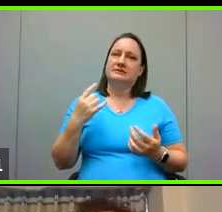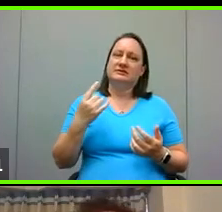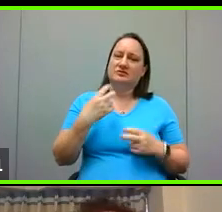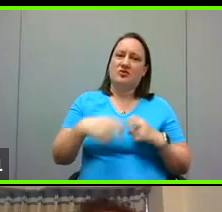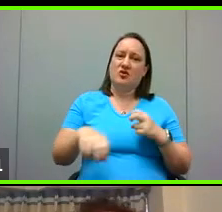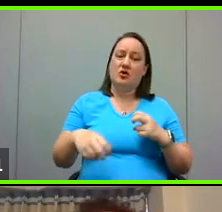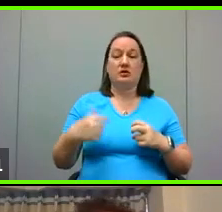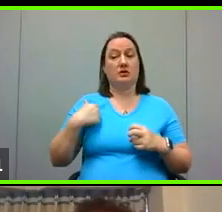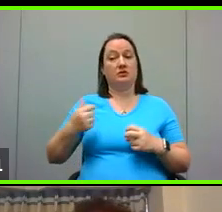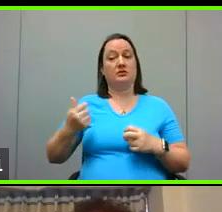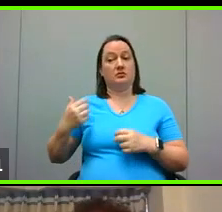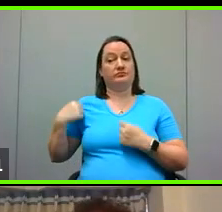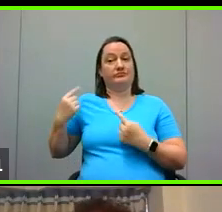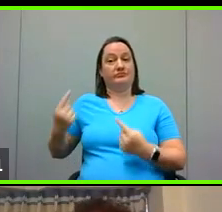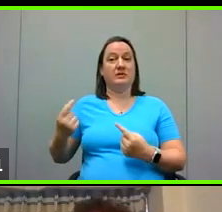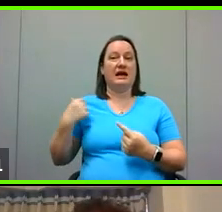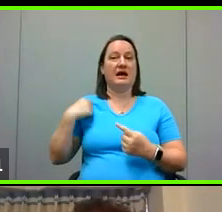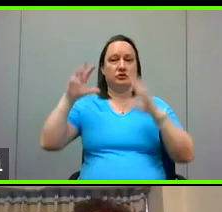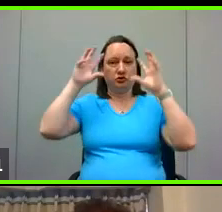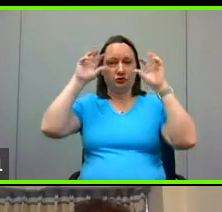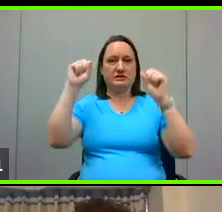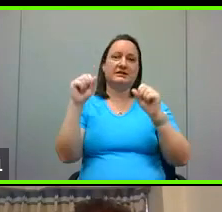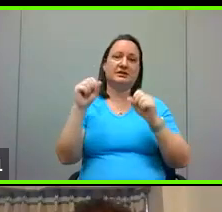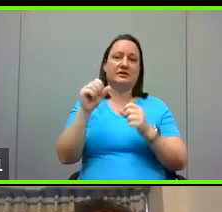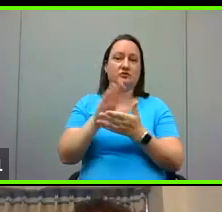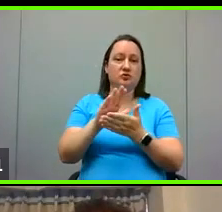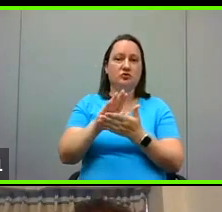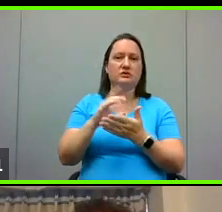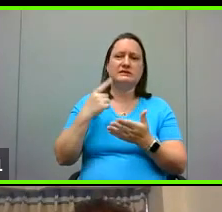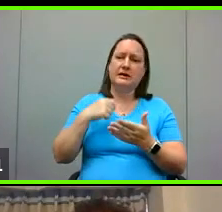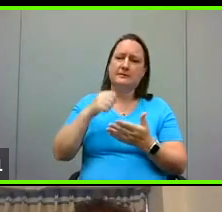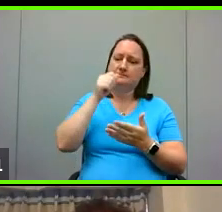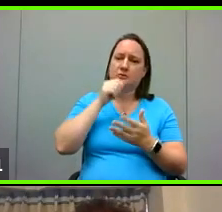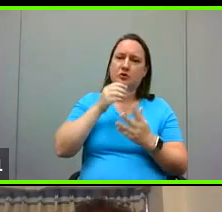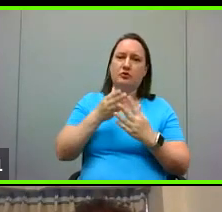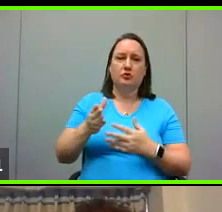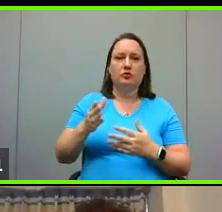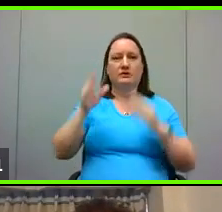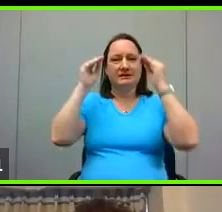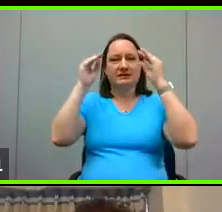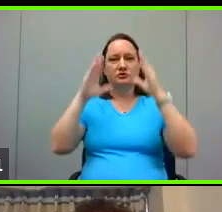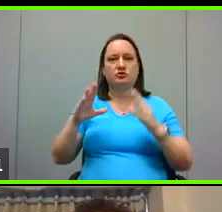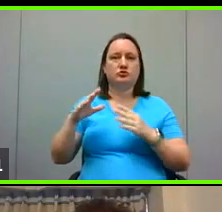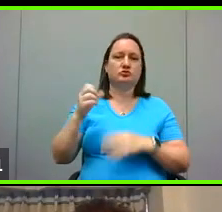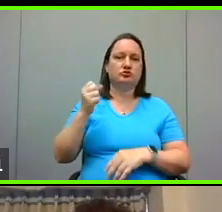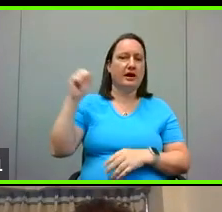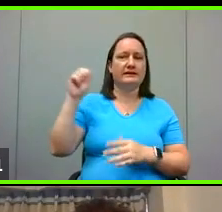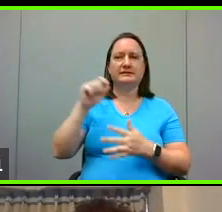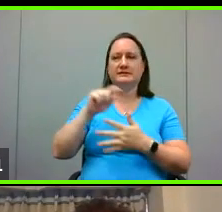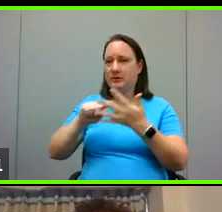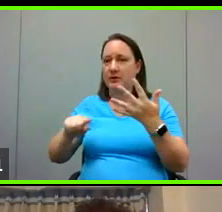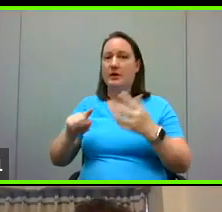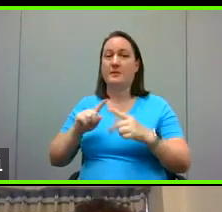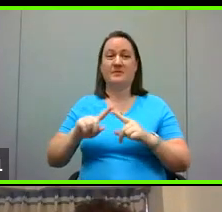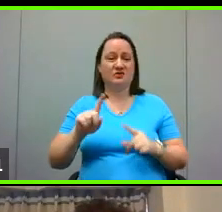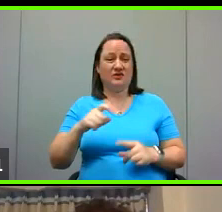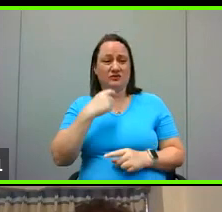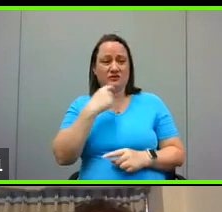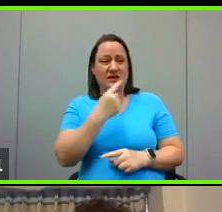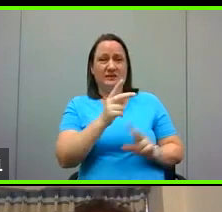and went through a couple of teacher strikes and different things, and that was difficult. But to have to tell someone that they're not employed at this